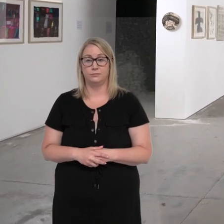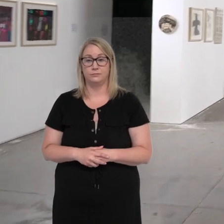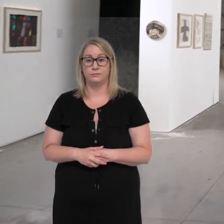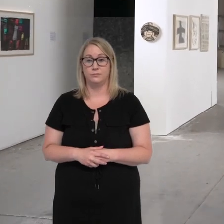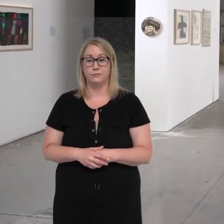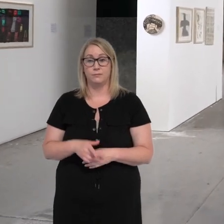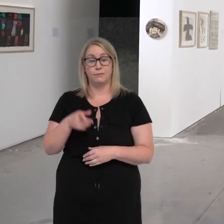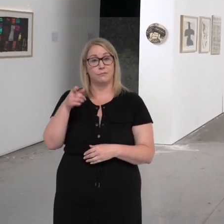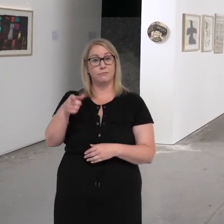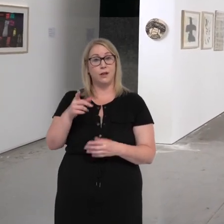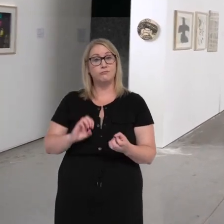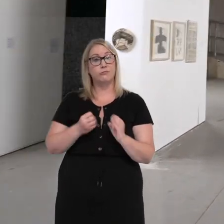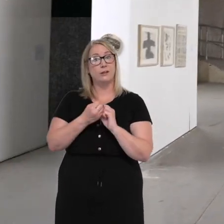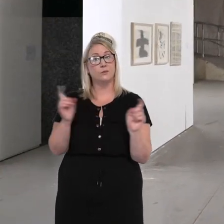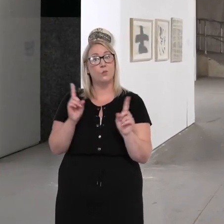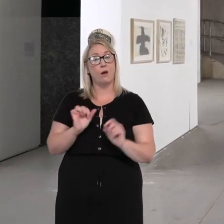tabletop piece.